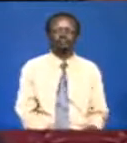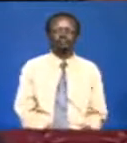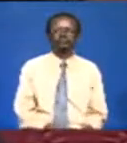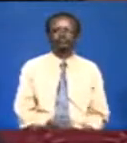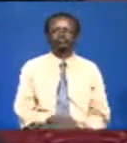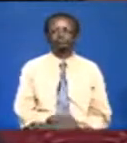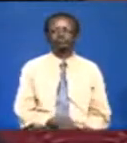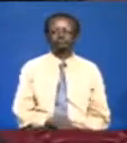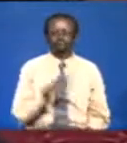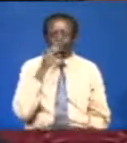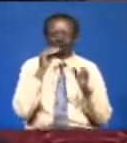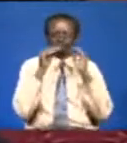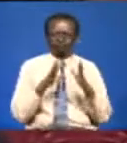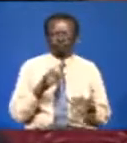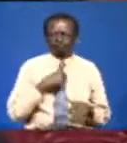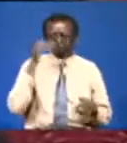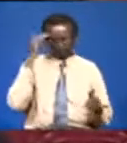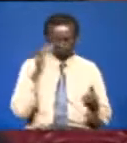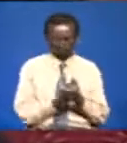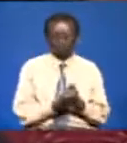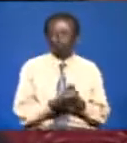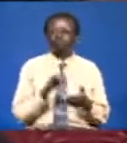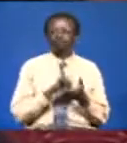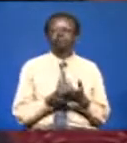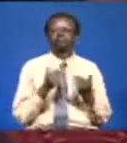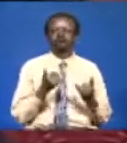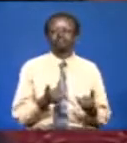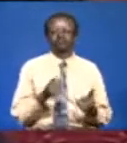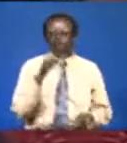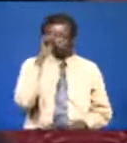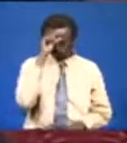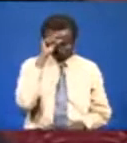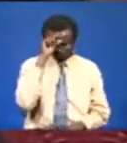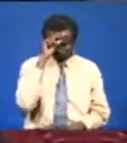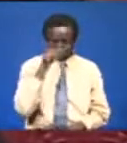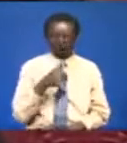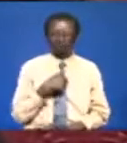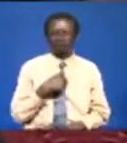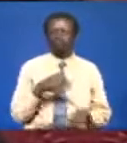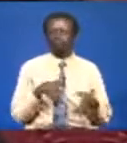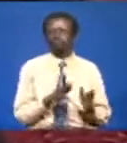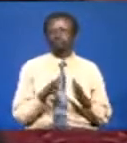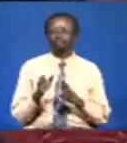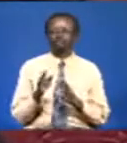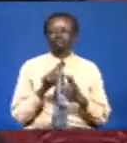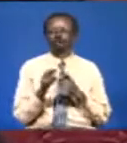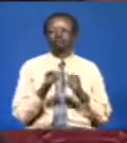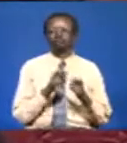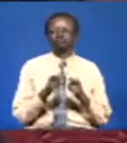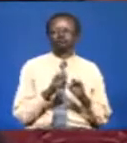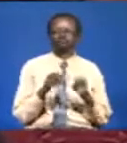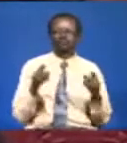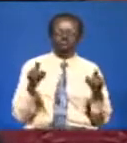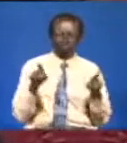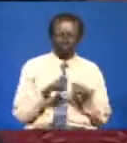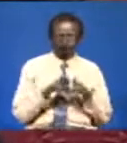I believe the current government is putting measures to curb hunger. And I know